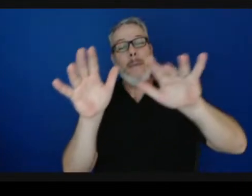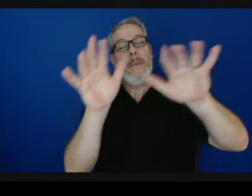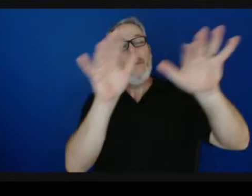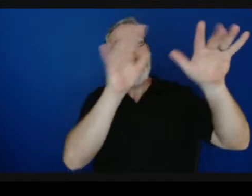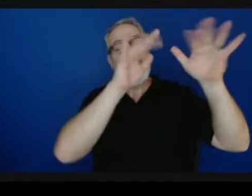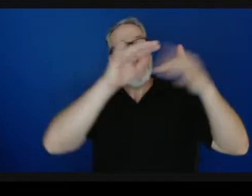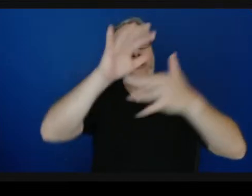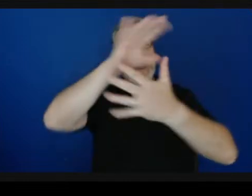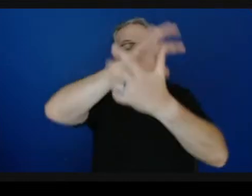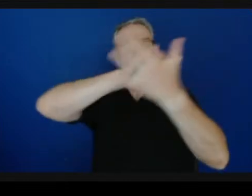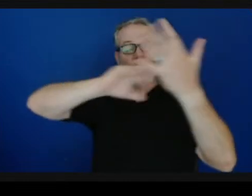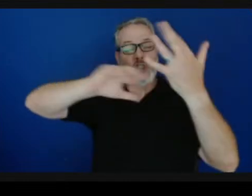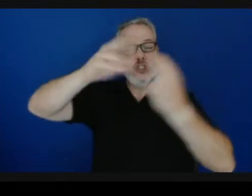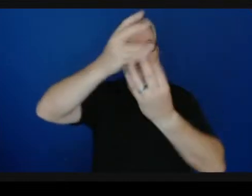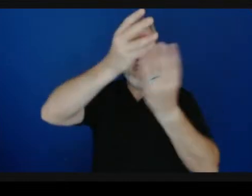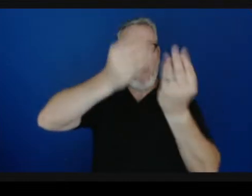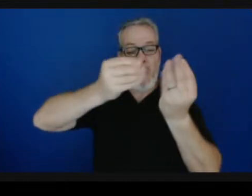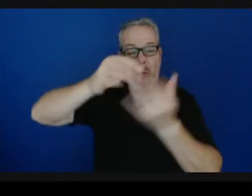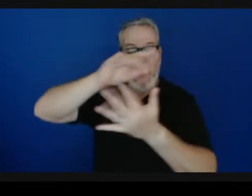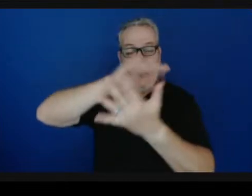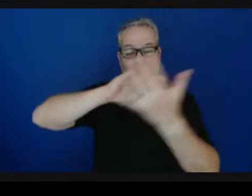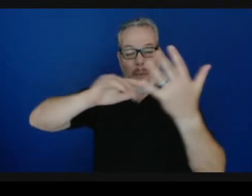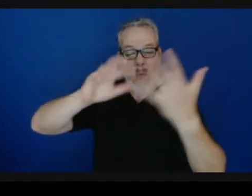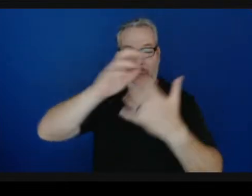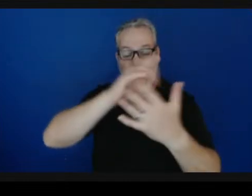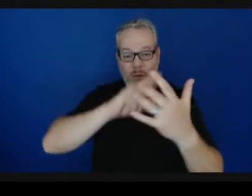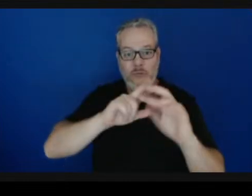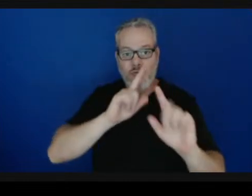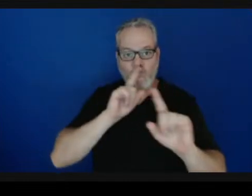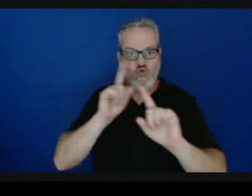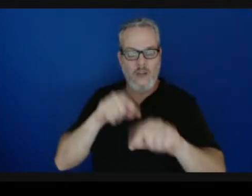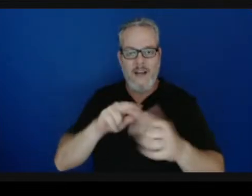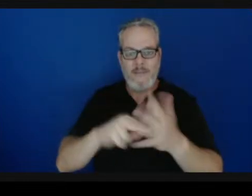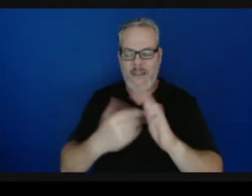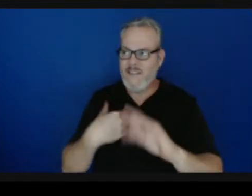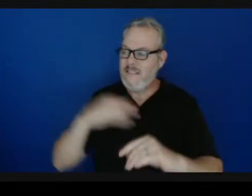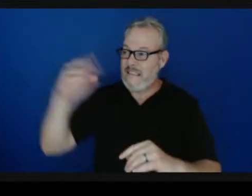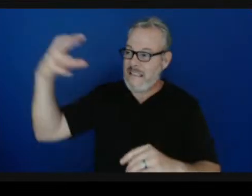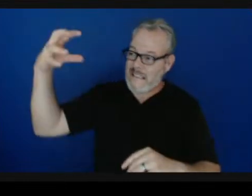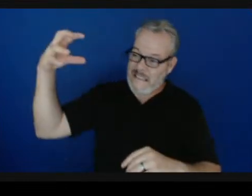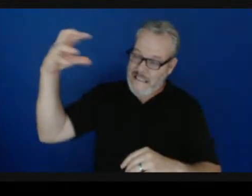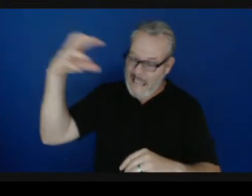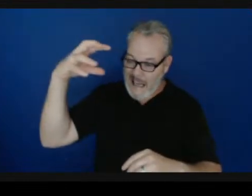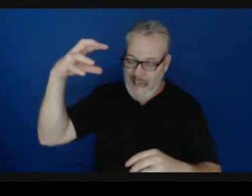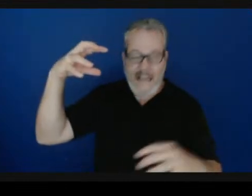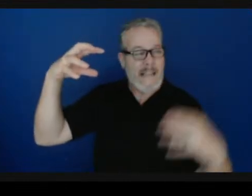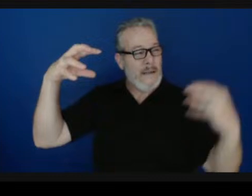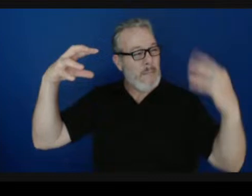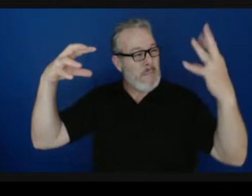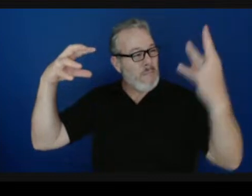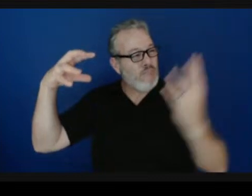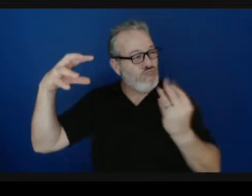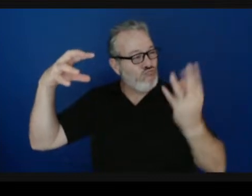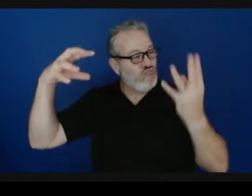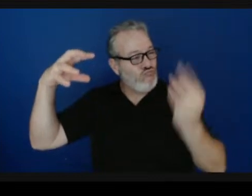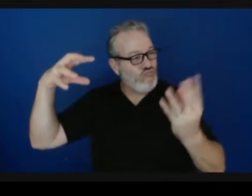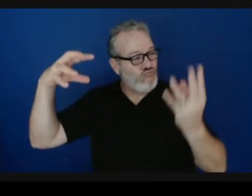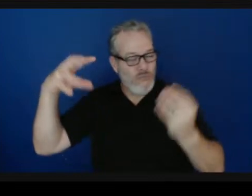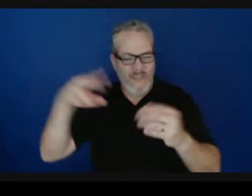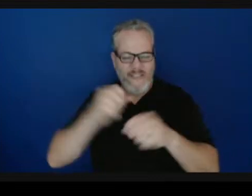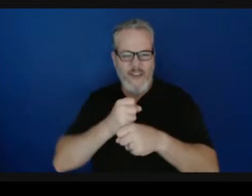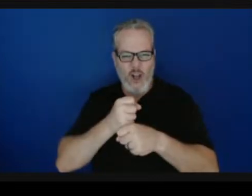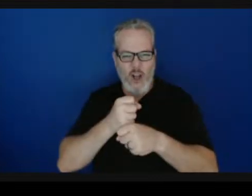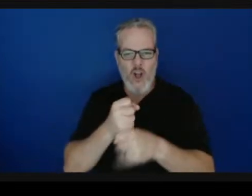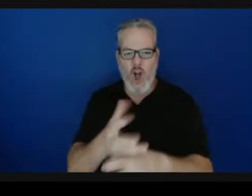atmosphere and the moisture and has the sun to help it react as well, then you have that